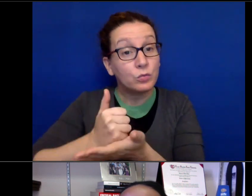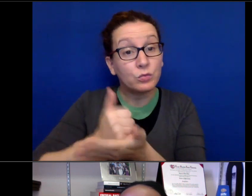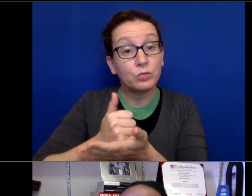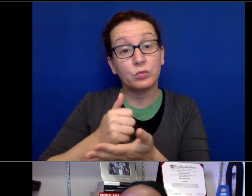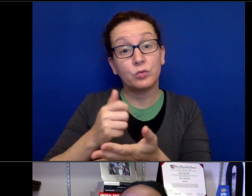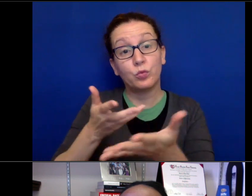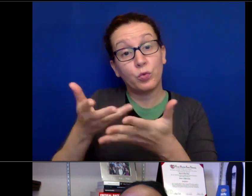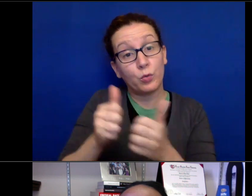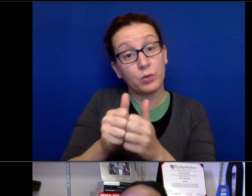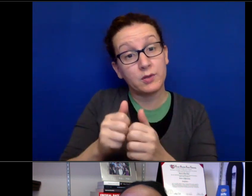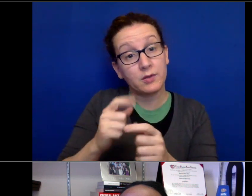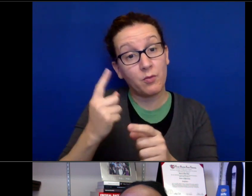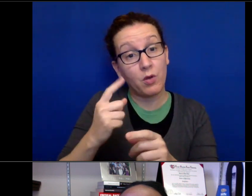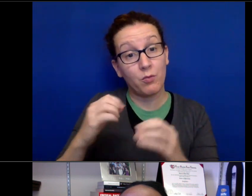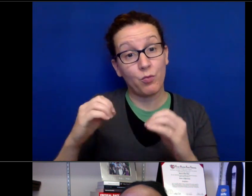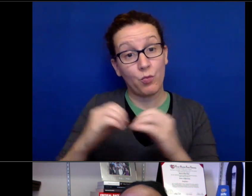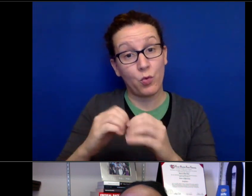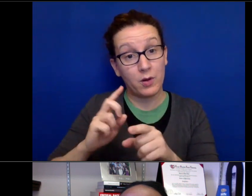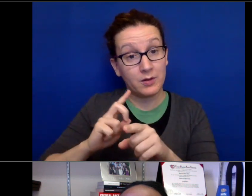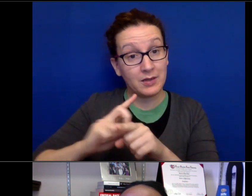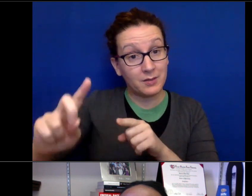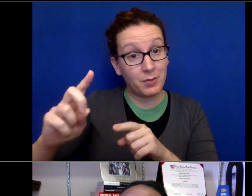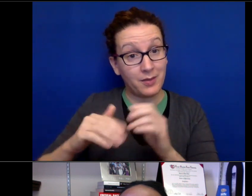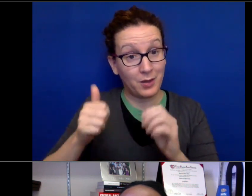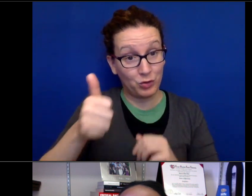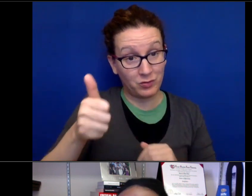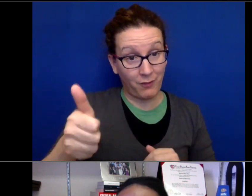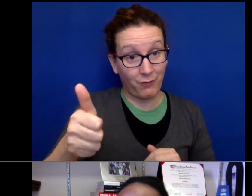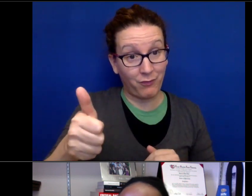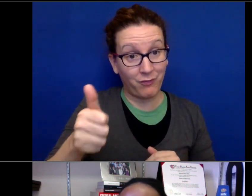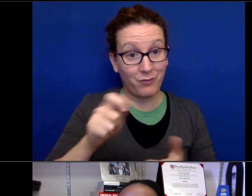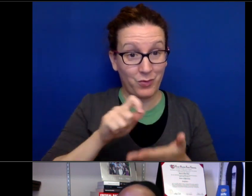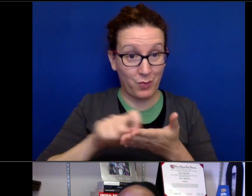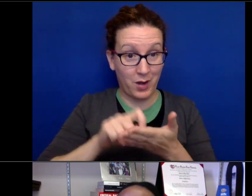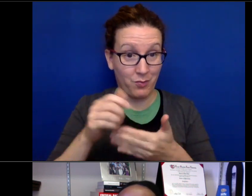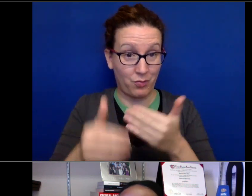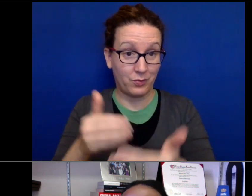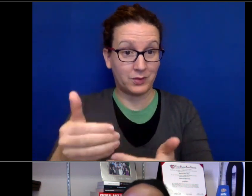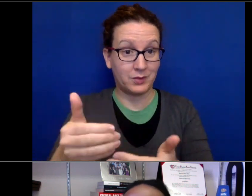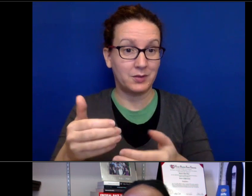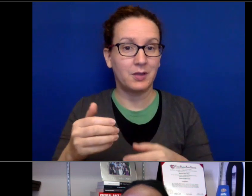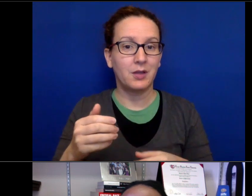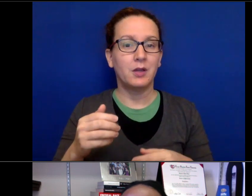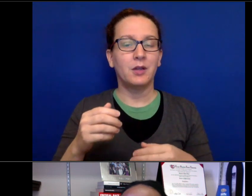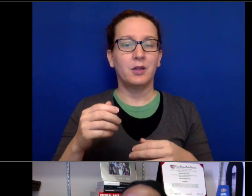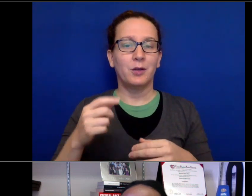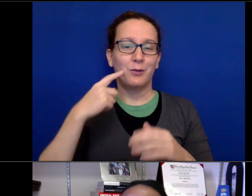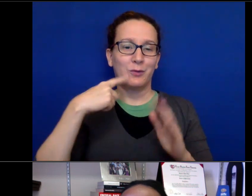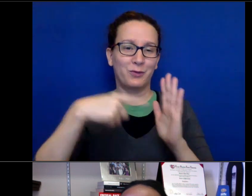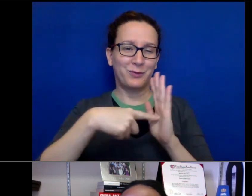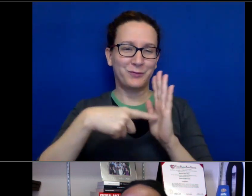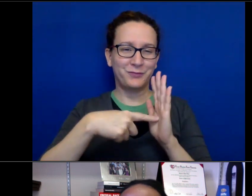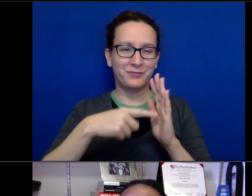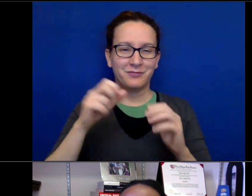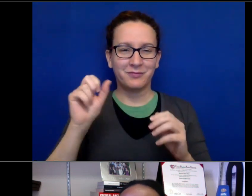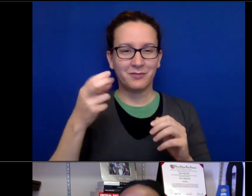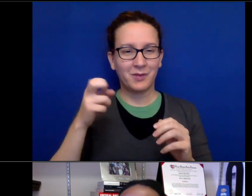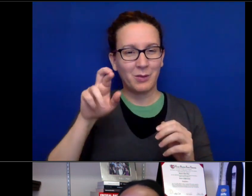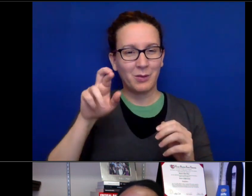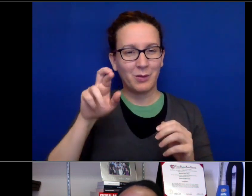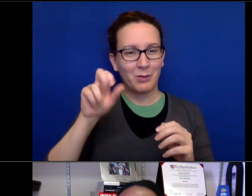that's more disciplined than yourself, when it comes to the writing process. And some of, so for instance, I think Sharese and I will make a great